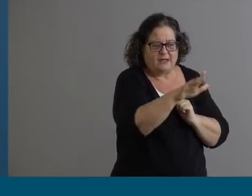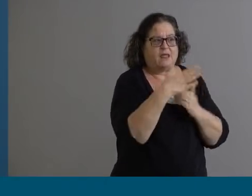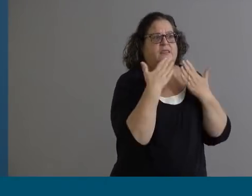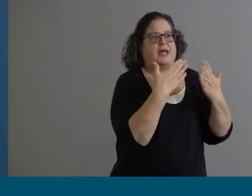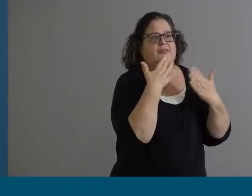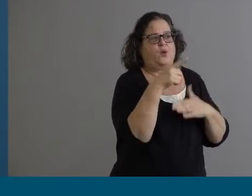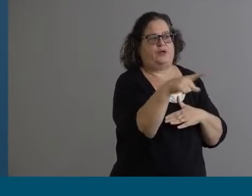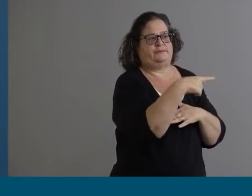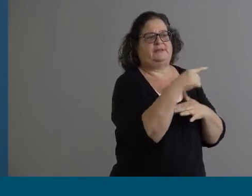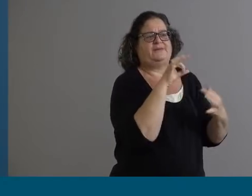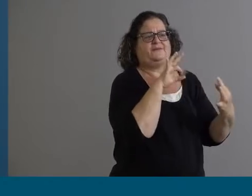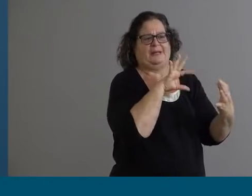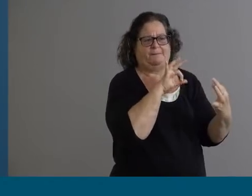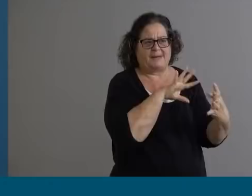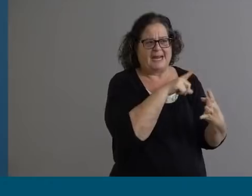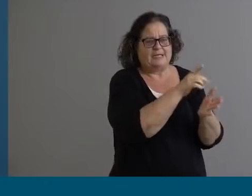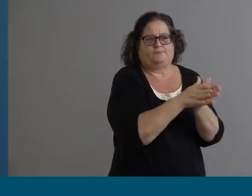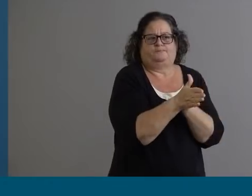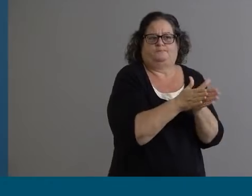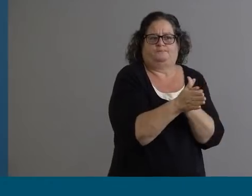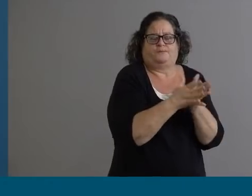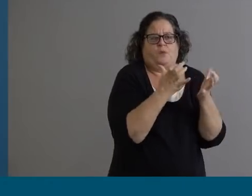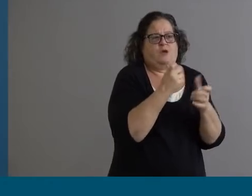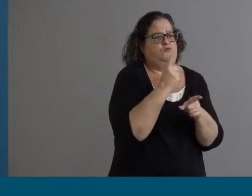to do the right thing.